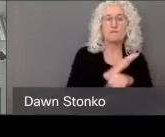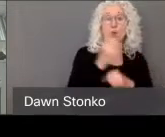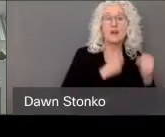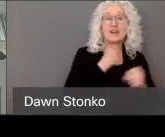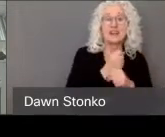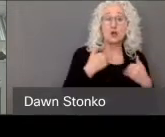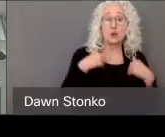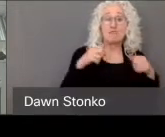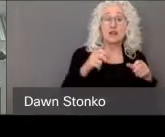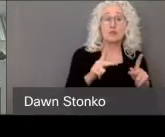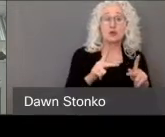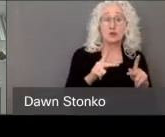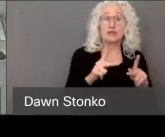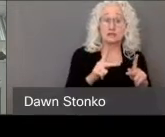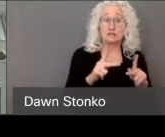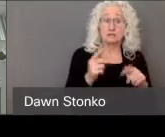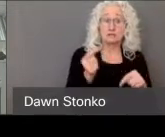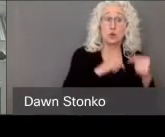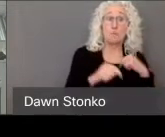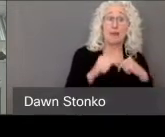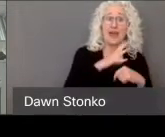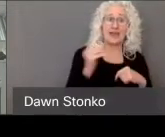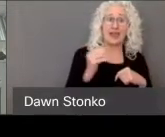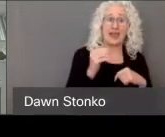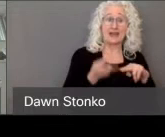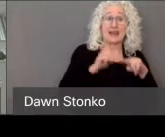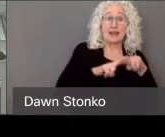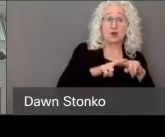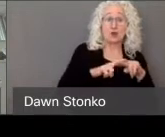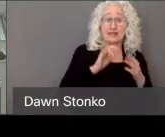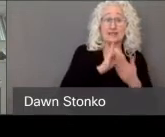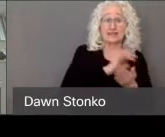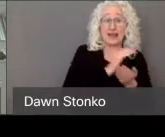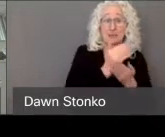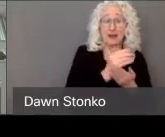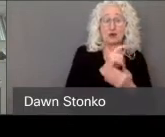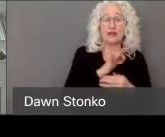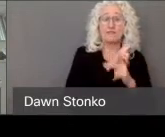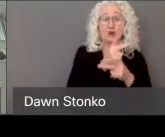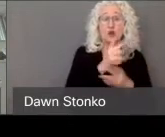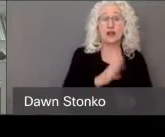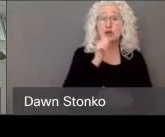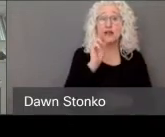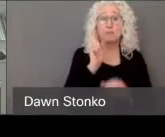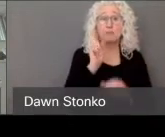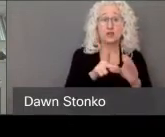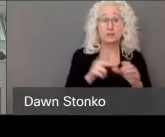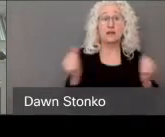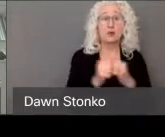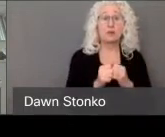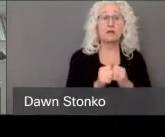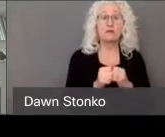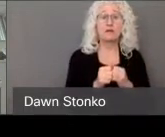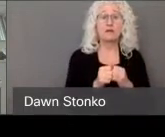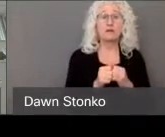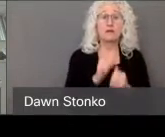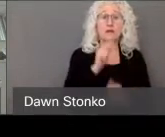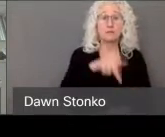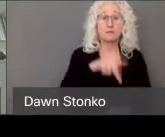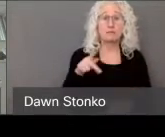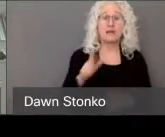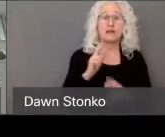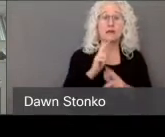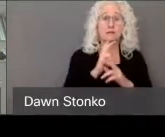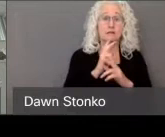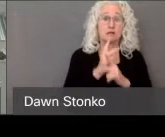your first PPP loan amount. If your lender is not participating in the PPP loan